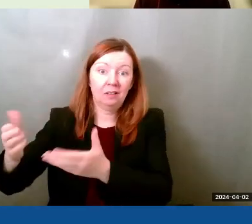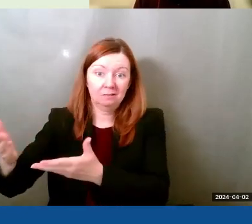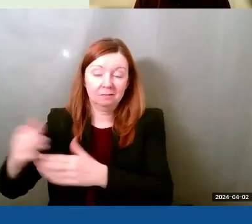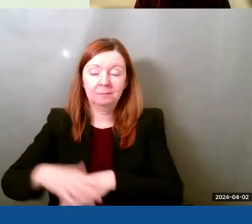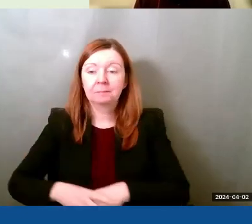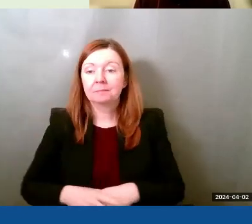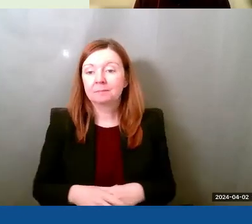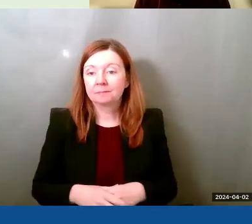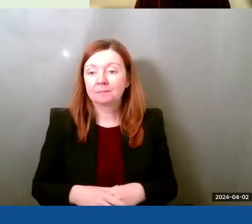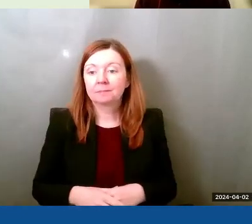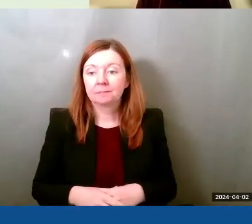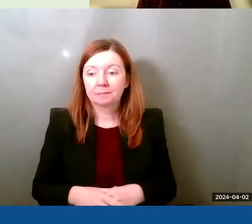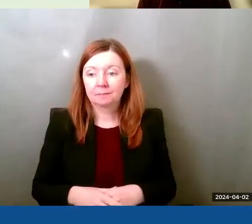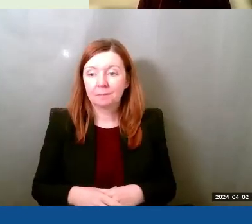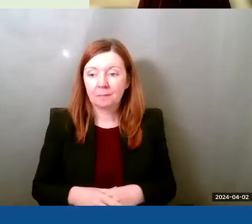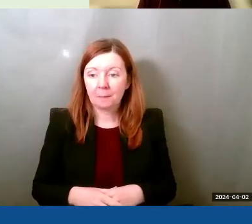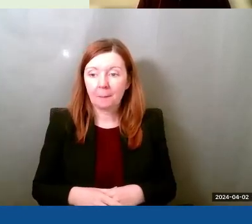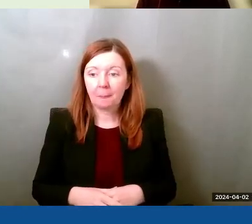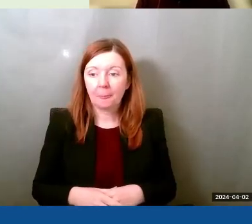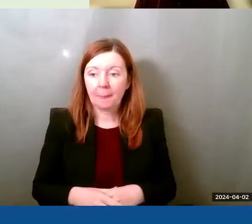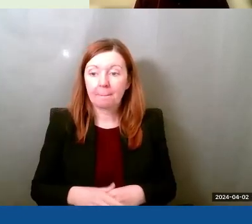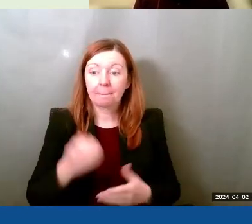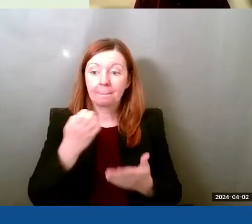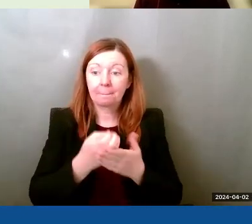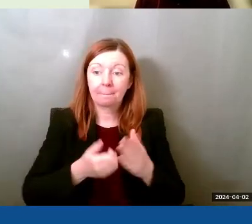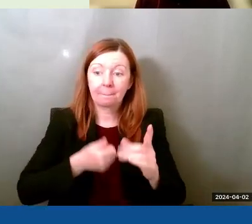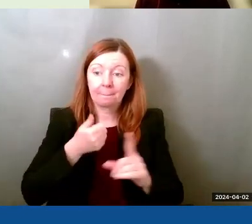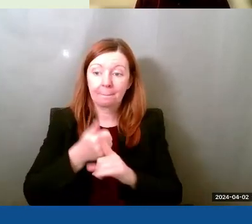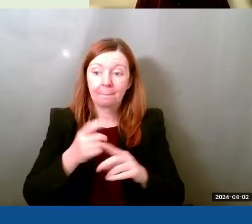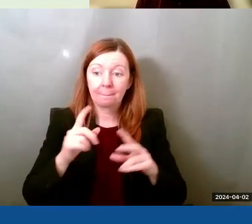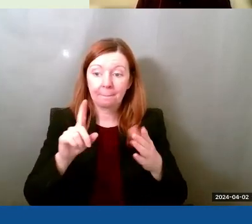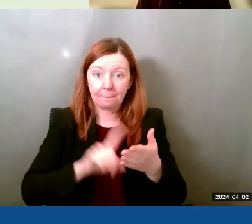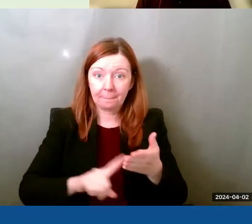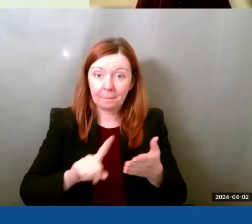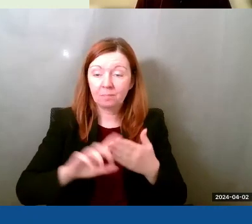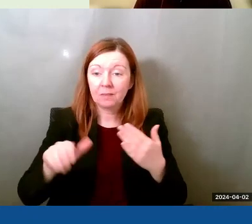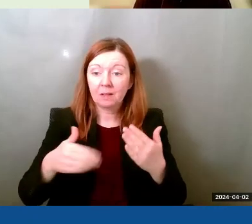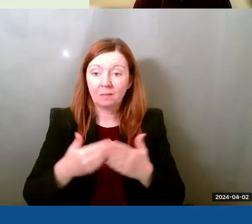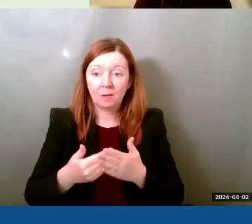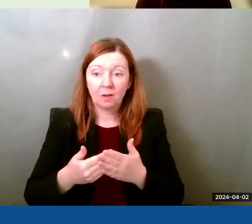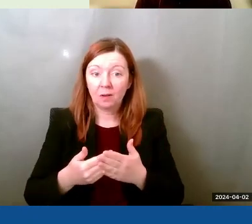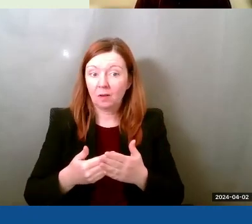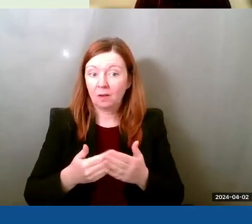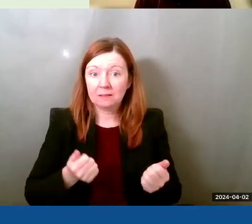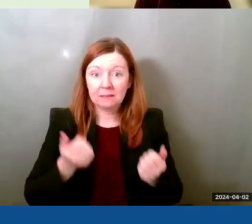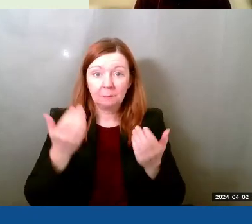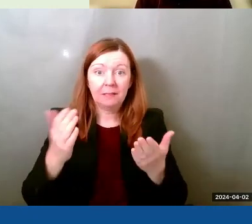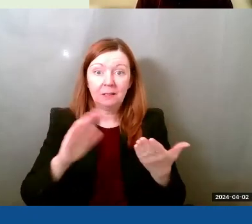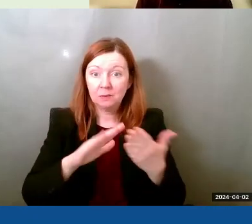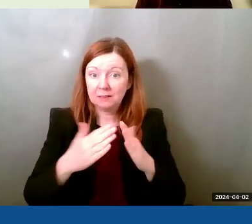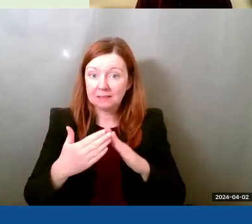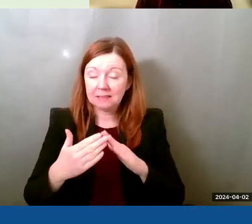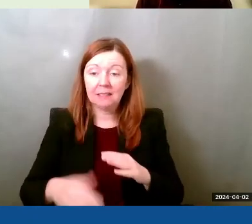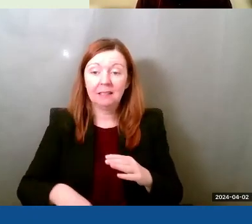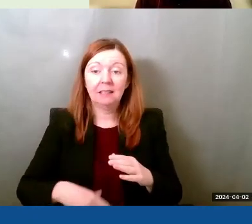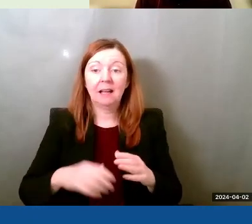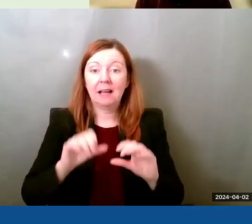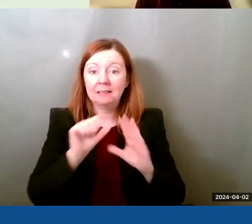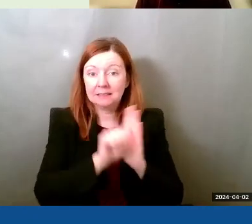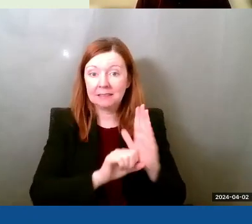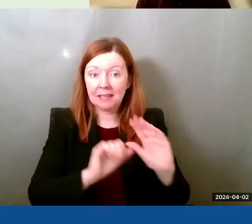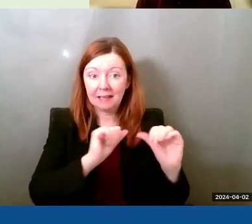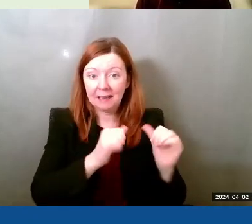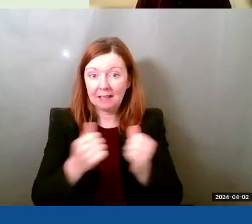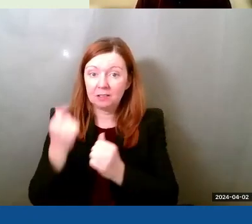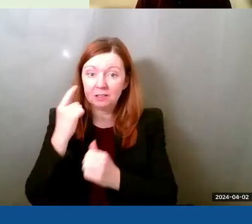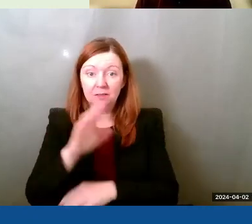So the economic impact analysis as well as the TIS have all been submitted to the city and state agencies for their